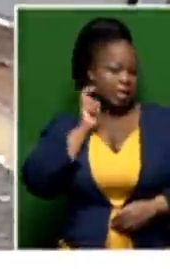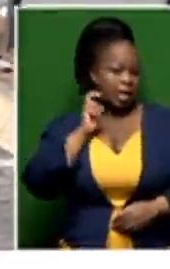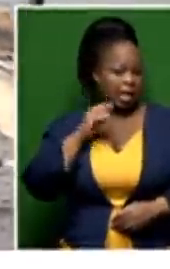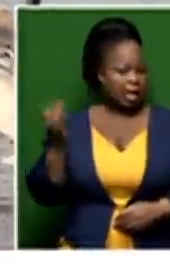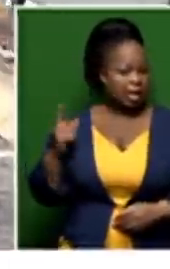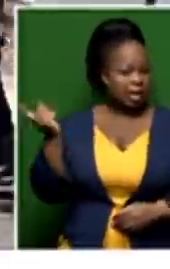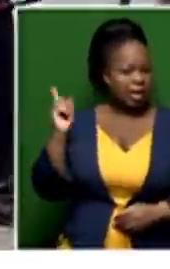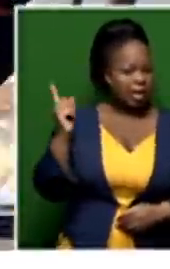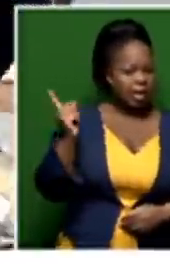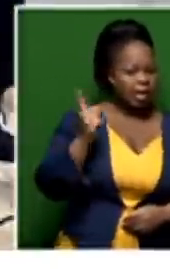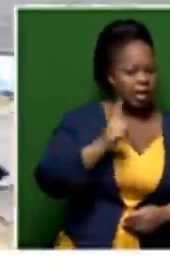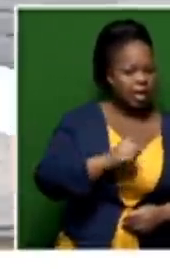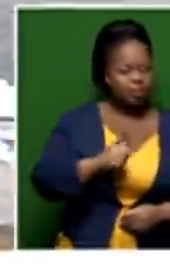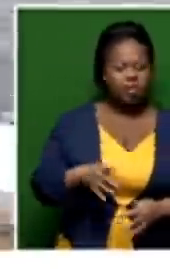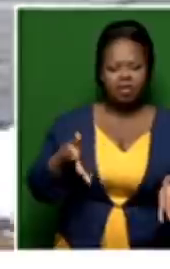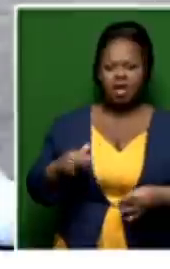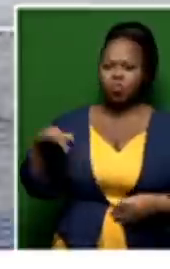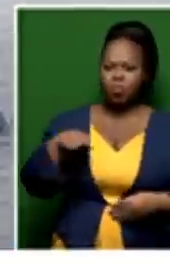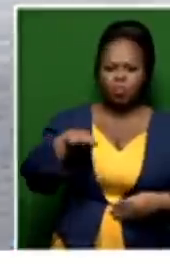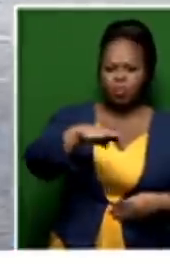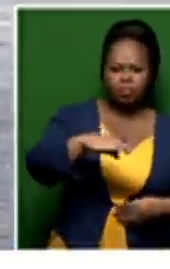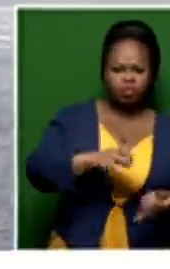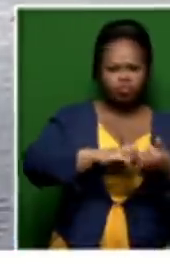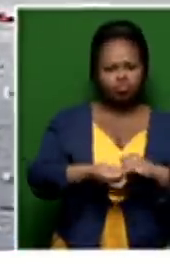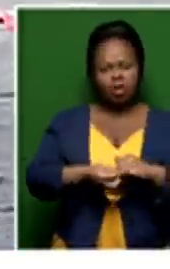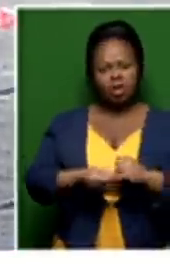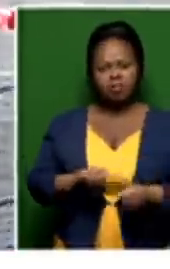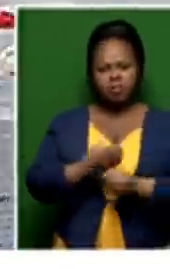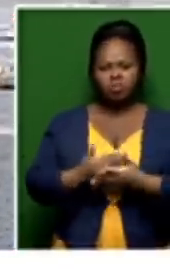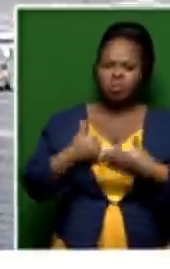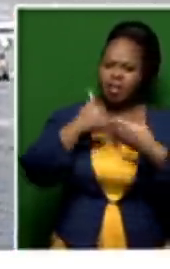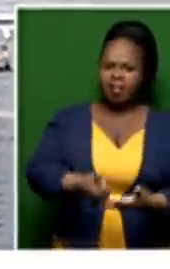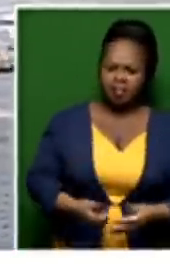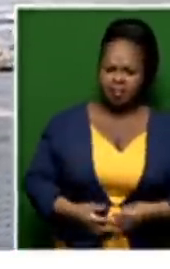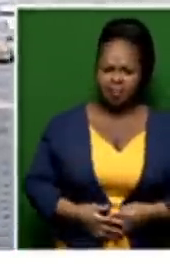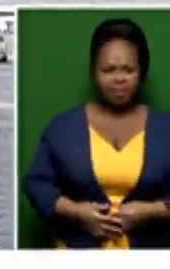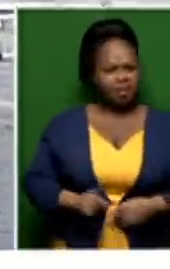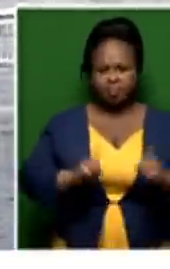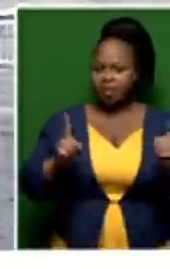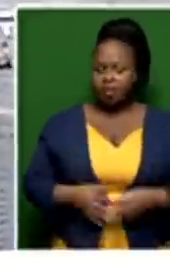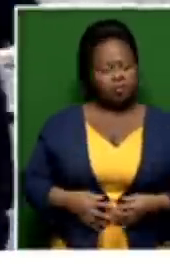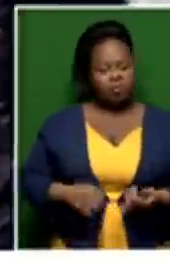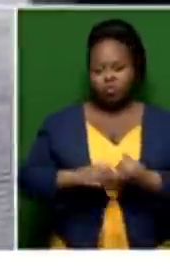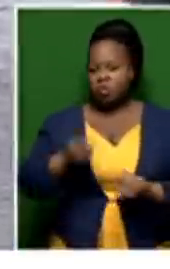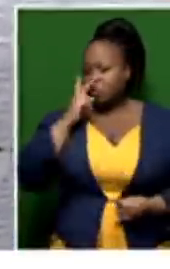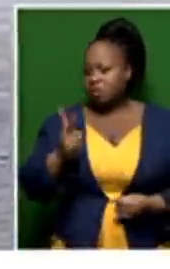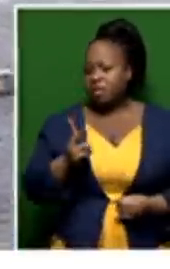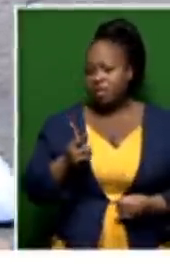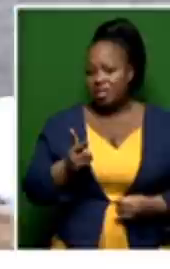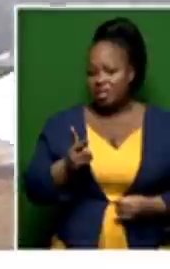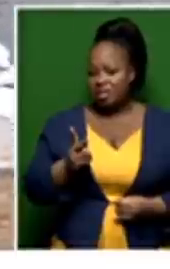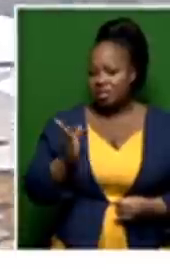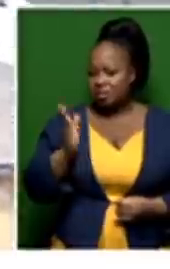coming this particular way, perhaps to try and come and assist. But we'll just try and have a look towards